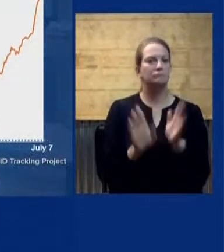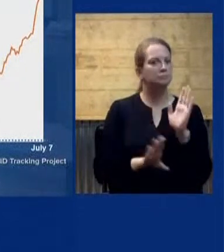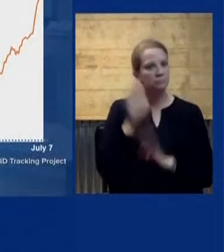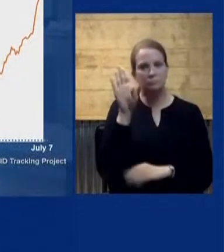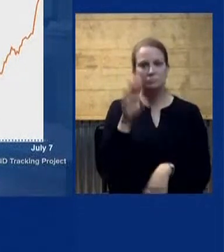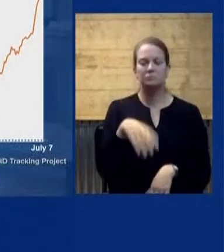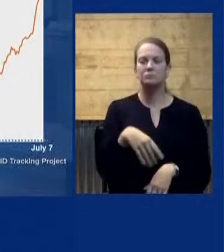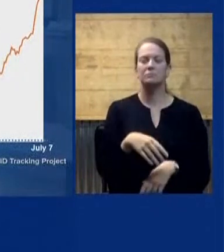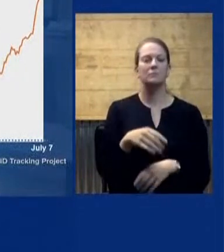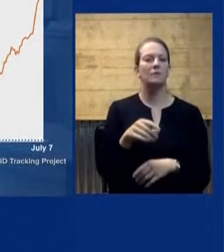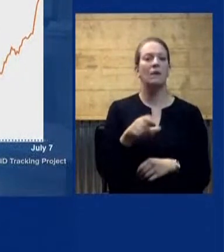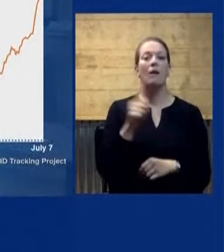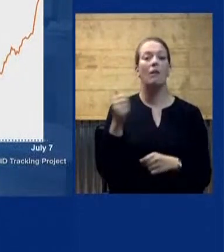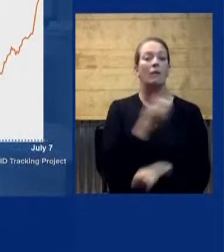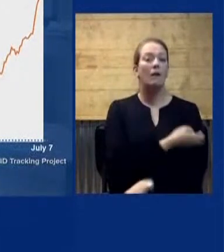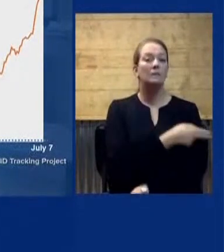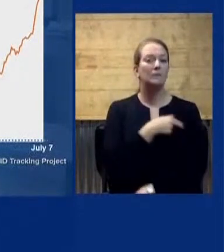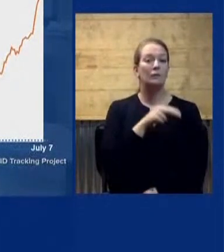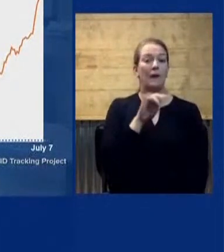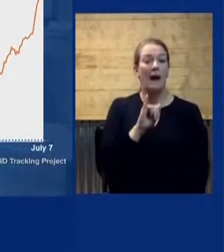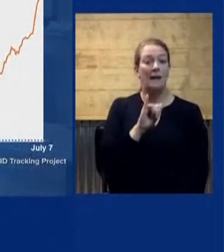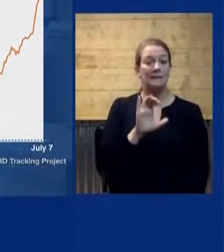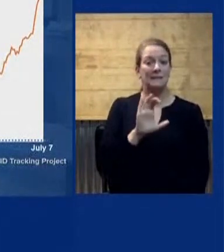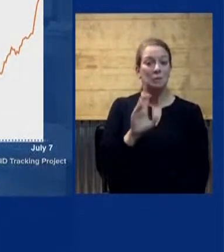really frightening situation to be in.